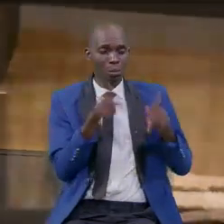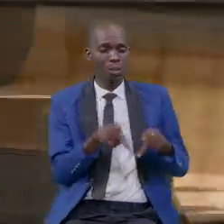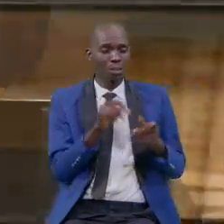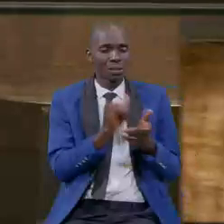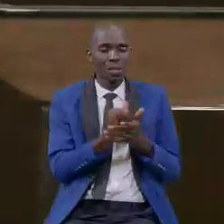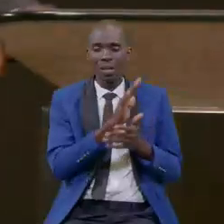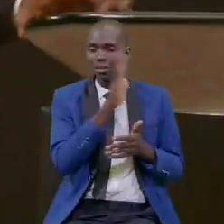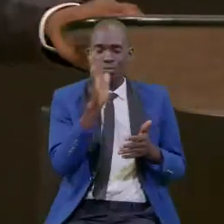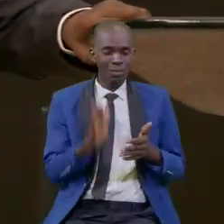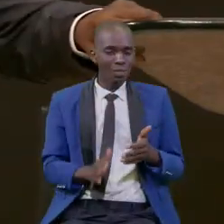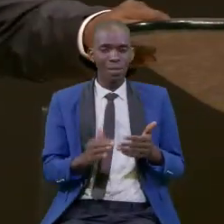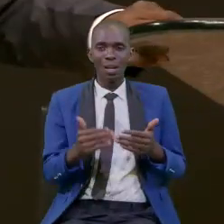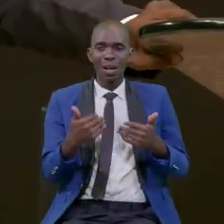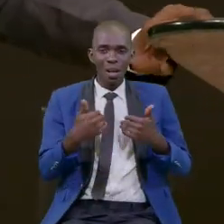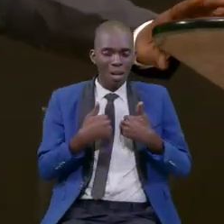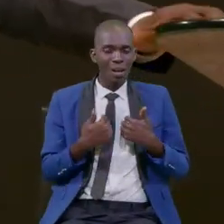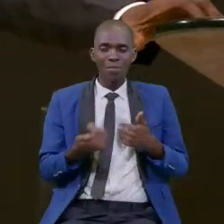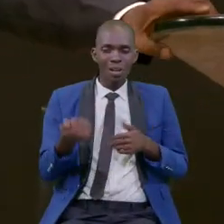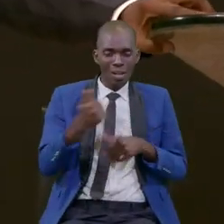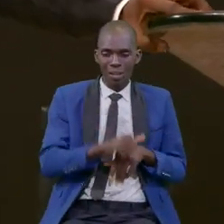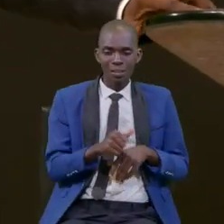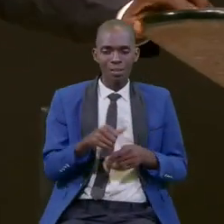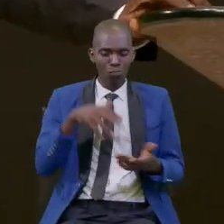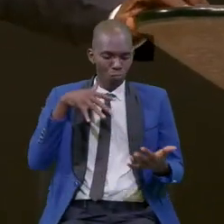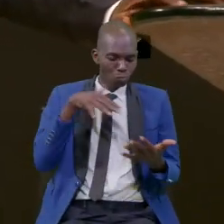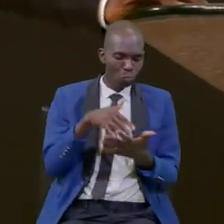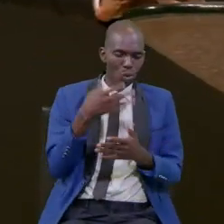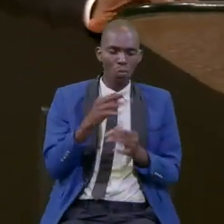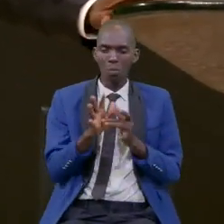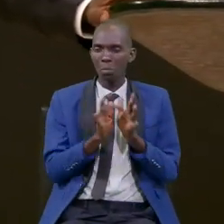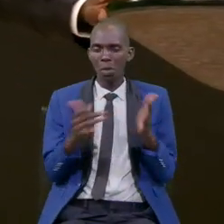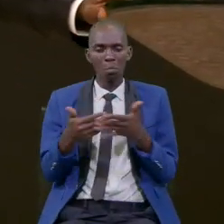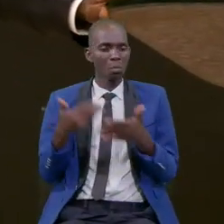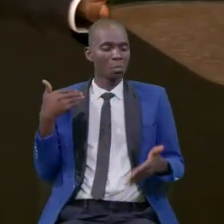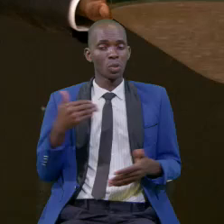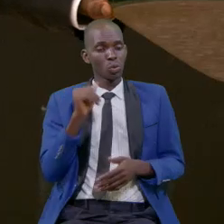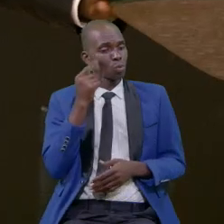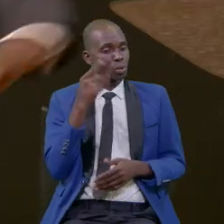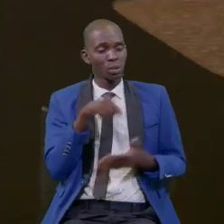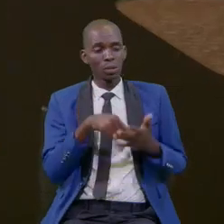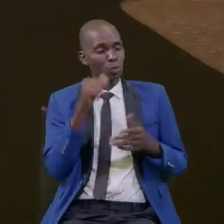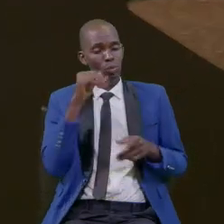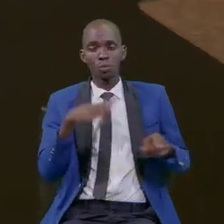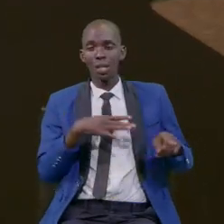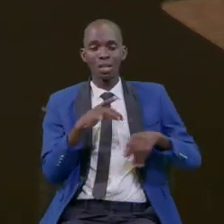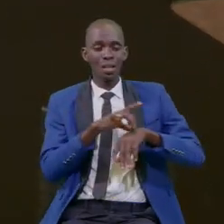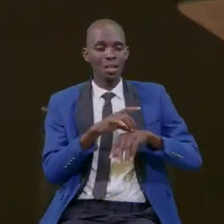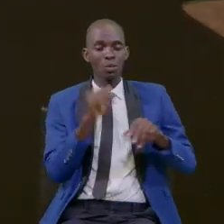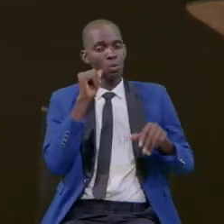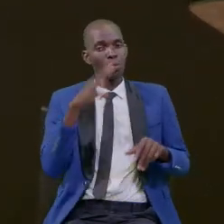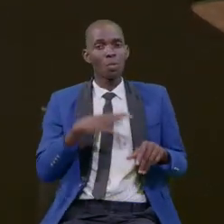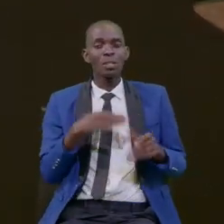had a systematic study of the Bible. Look at a pagan, a heathen that had not